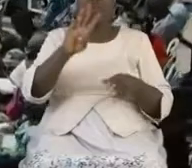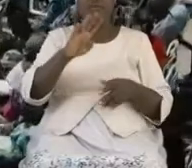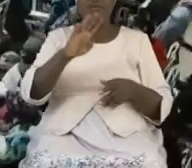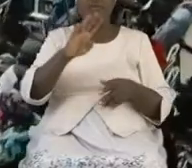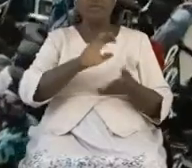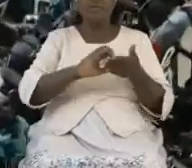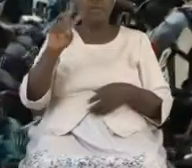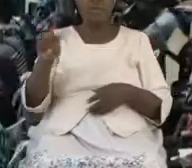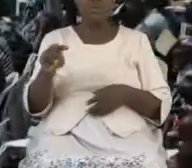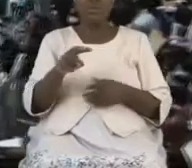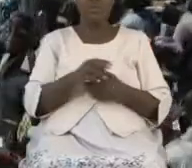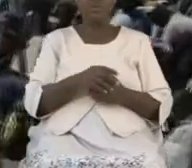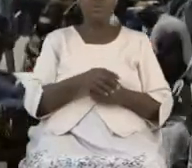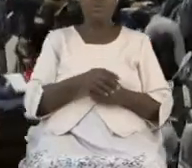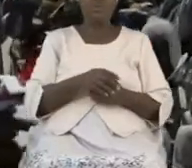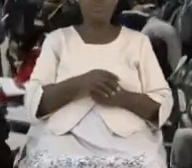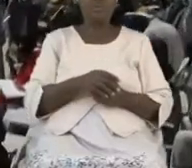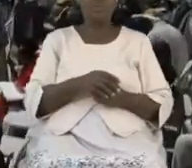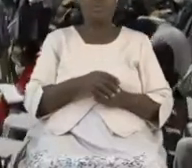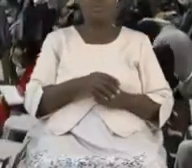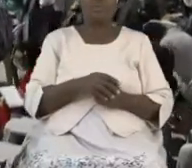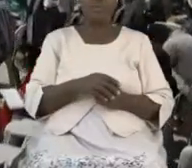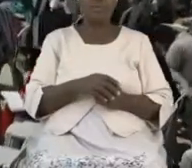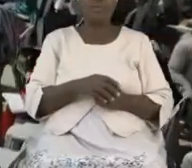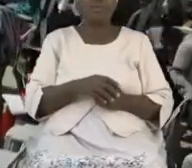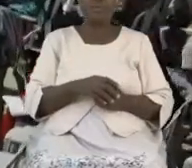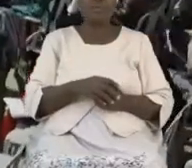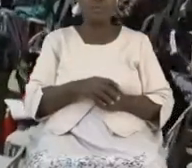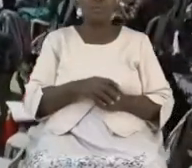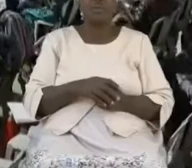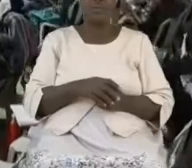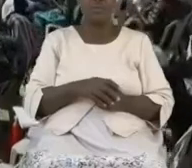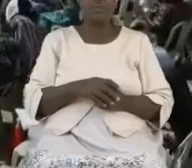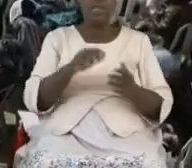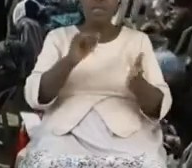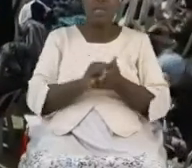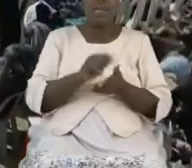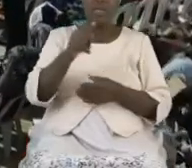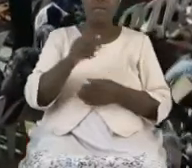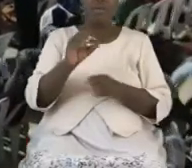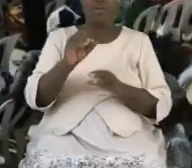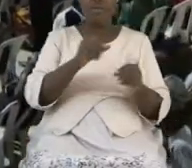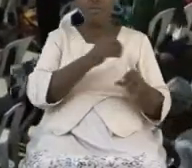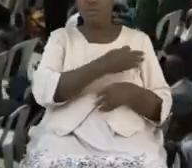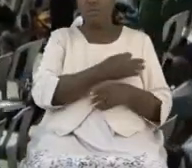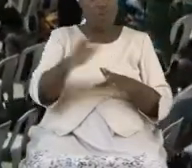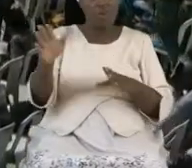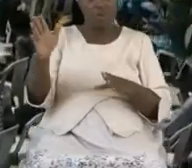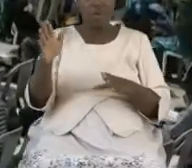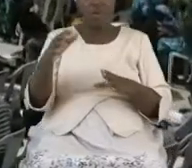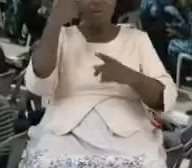verse 22, it says that he put off, concerning the